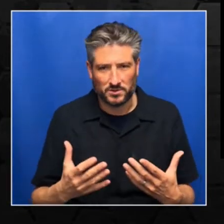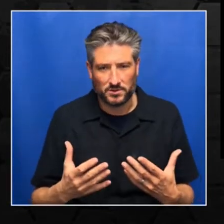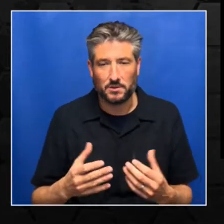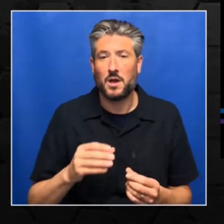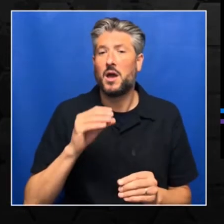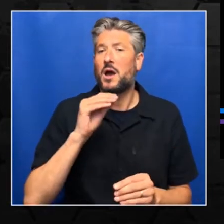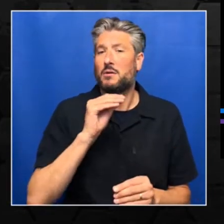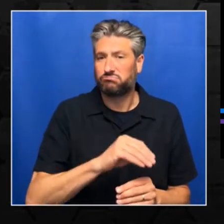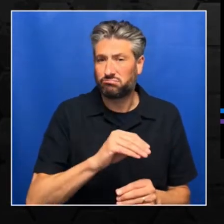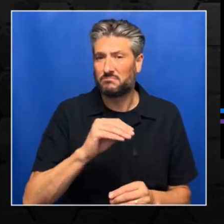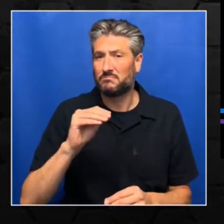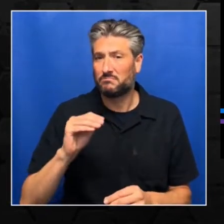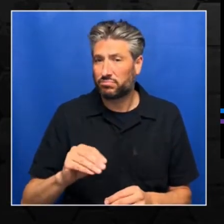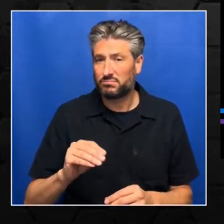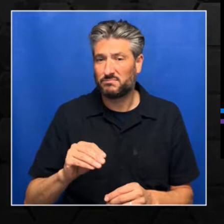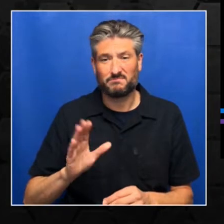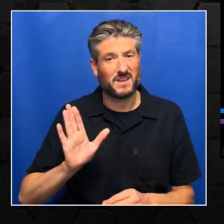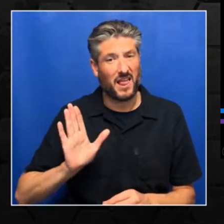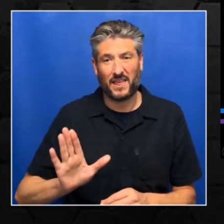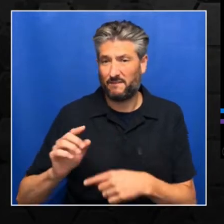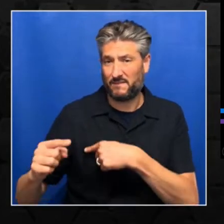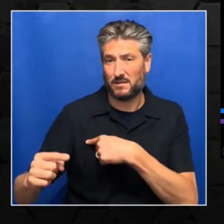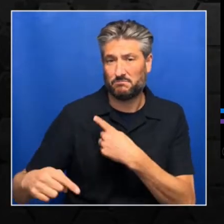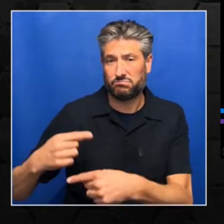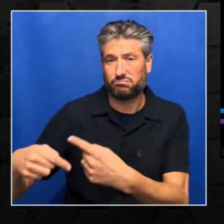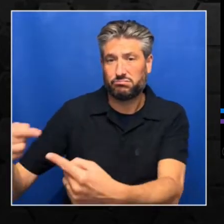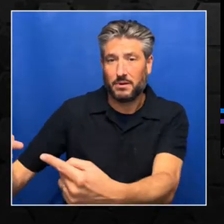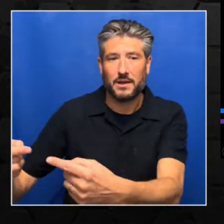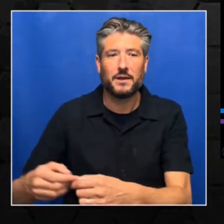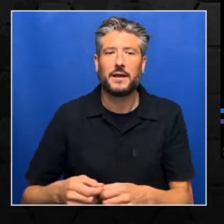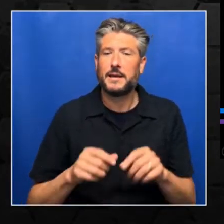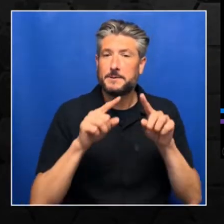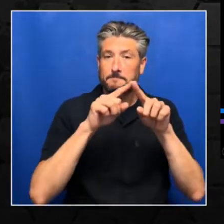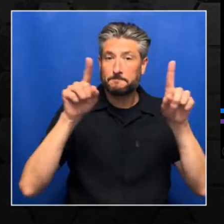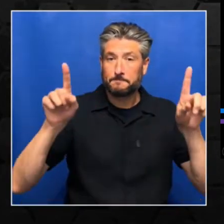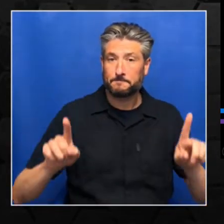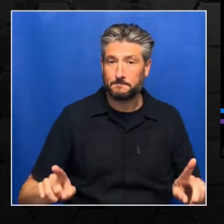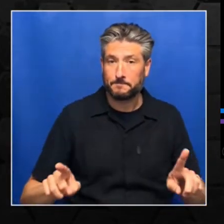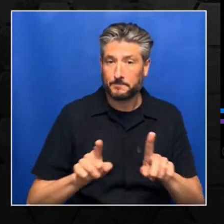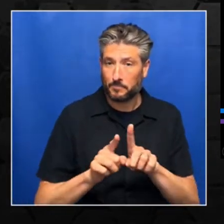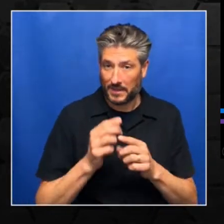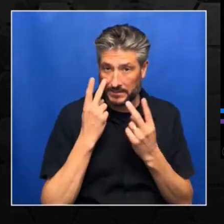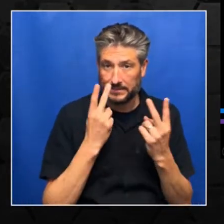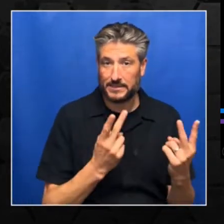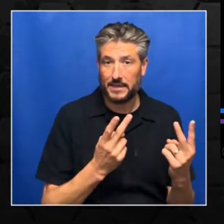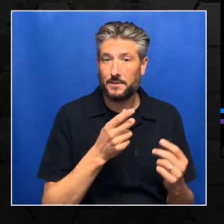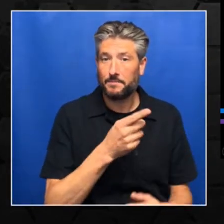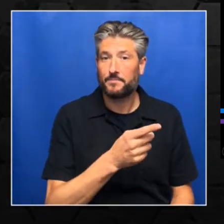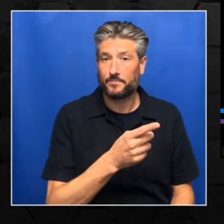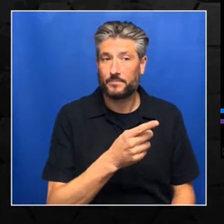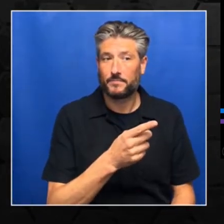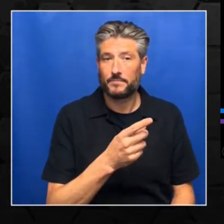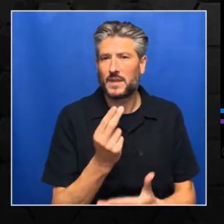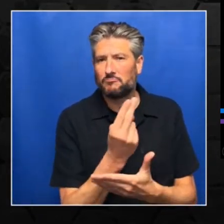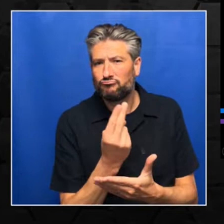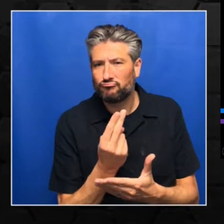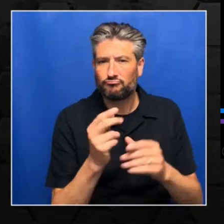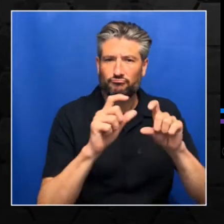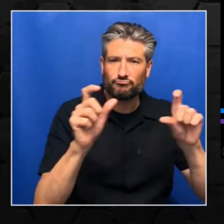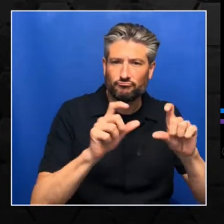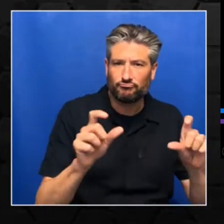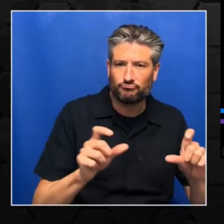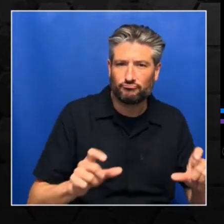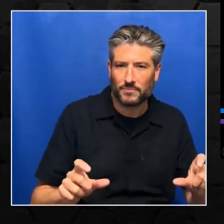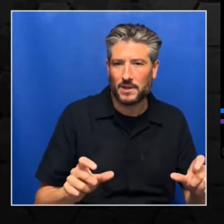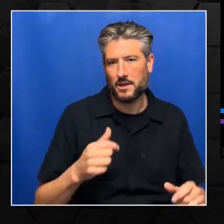That with the graphical user interface, graphical representation of of what I just mentioned right now. So you, the